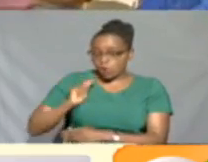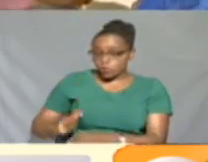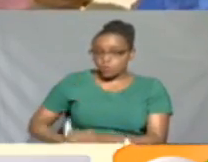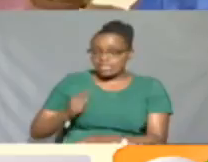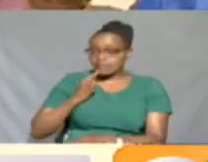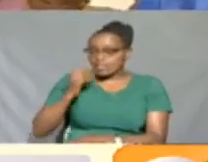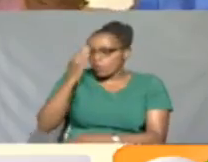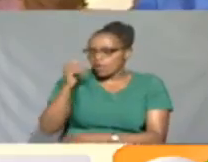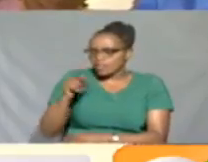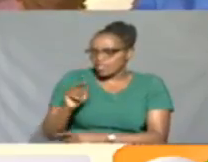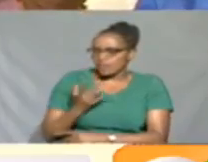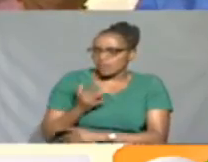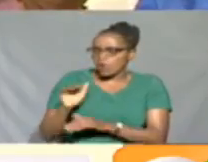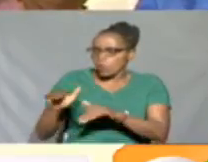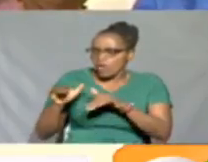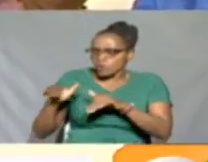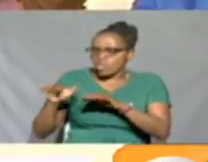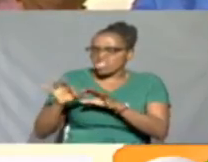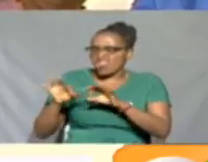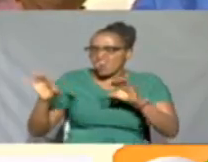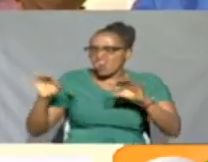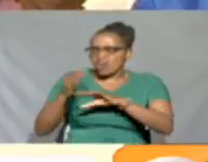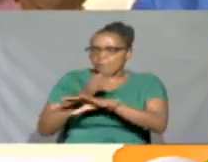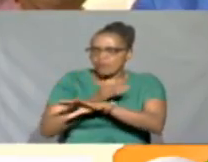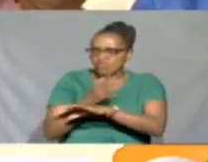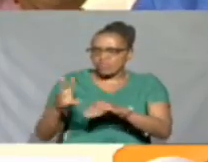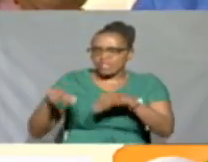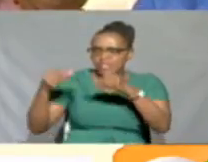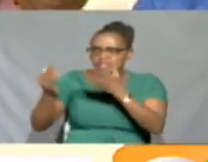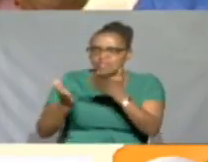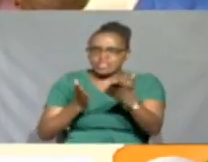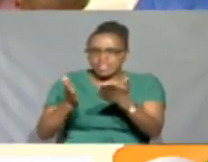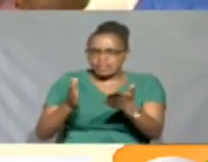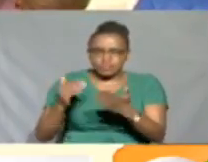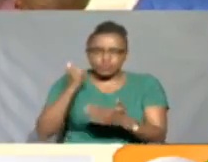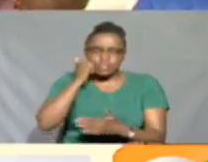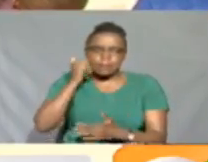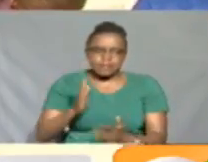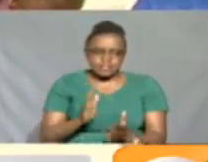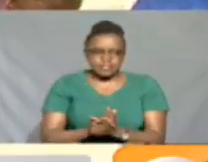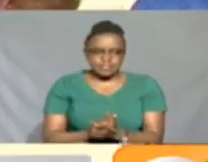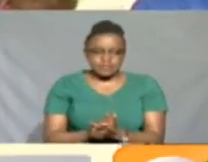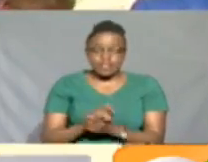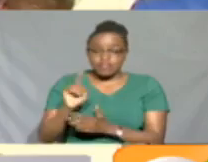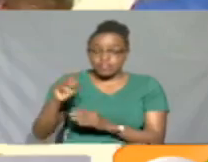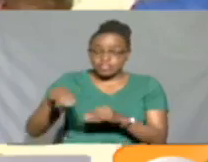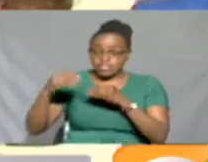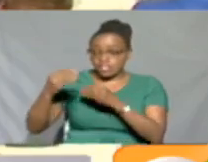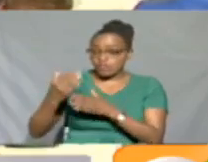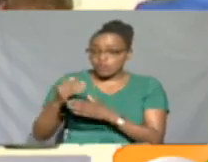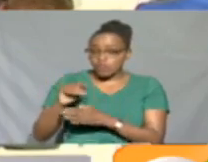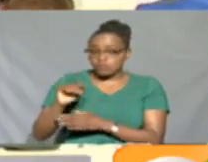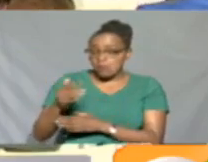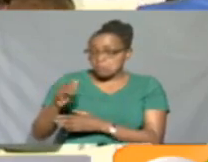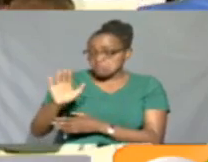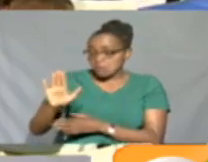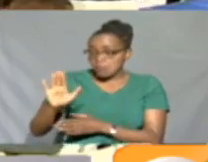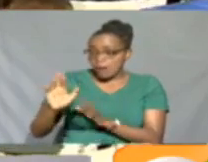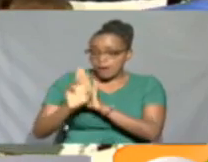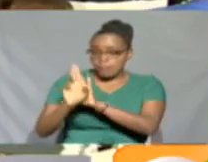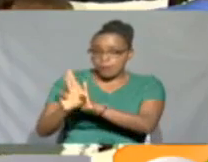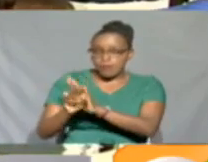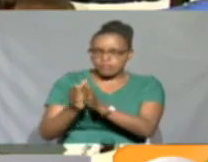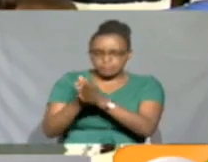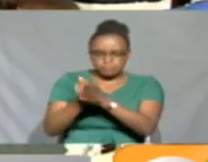Watuambie ni kwa nini wanakawia sana kabla hujahudumia wagonjwa. Wacha nimpatie msemaji wao ambaye huwa yuko